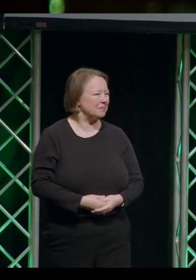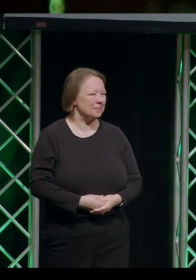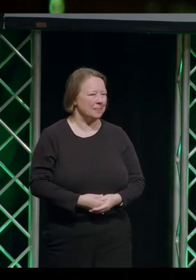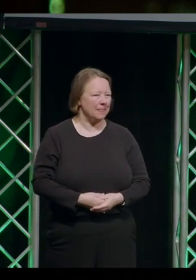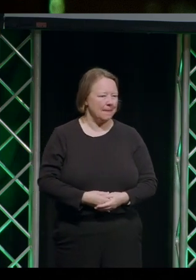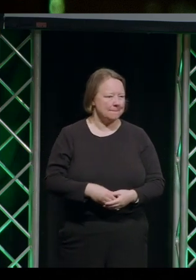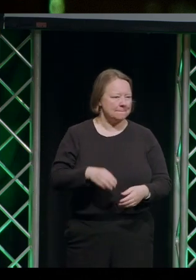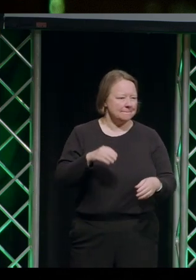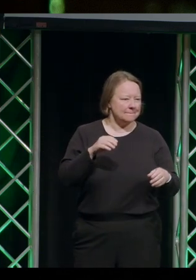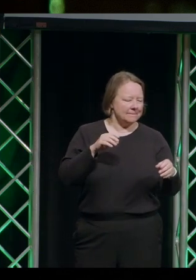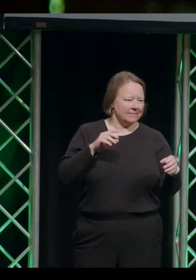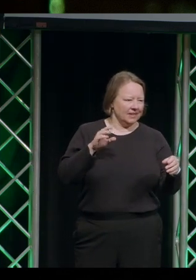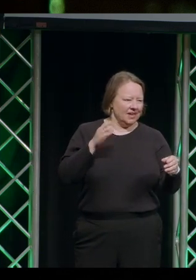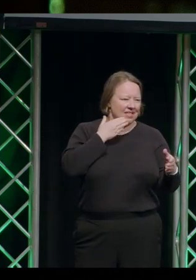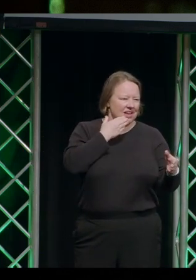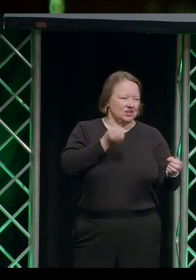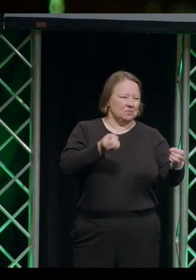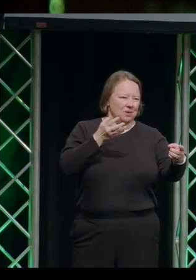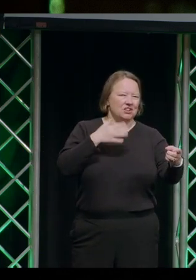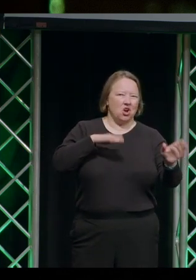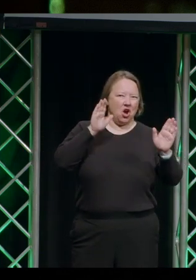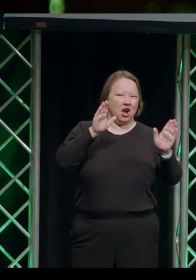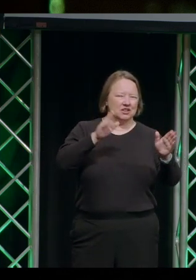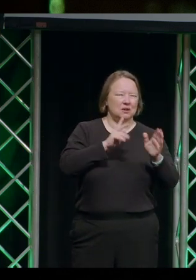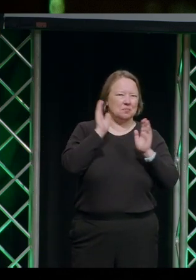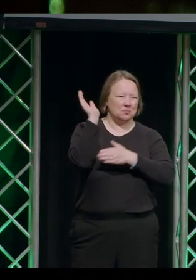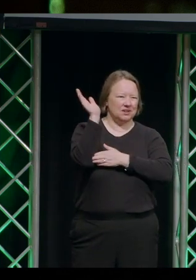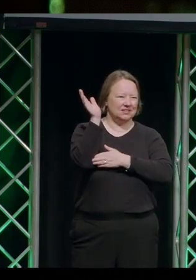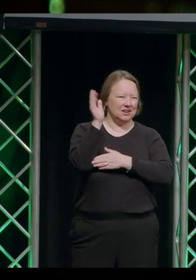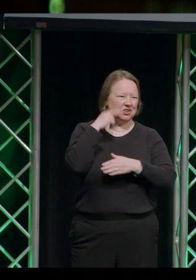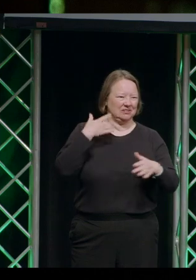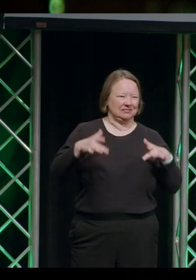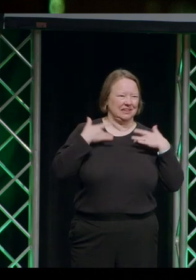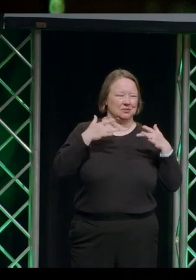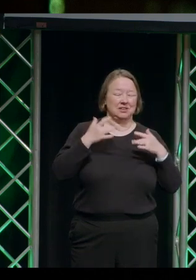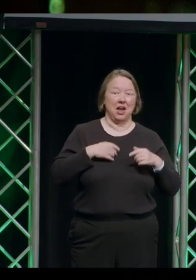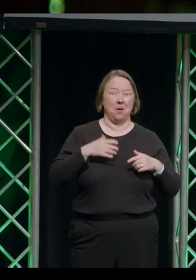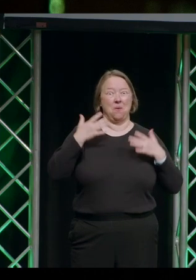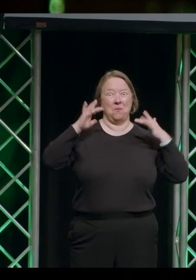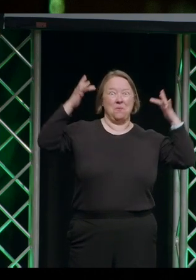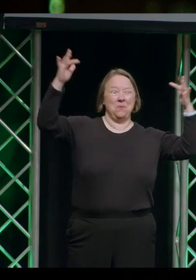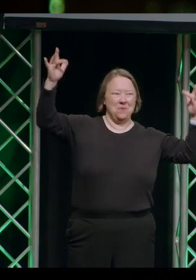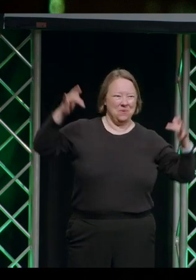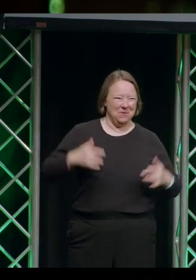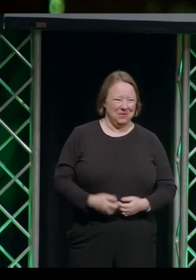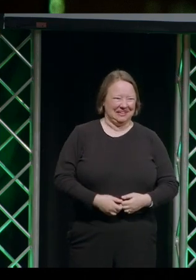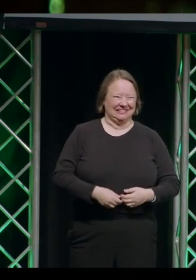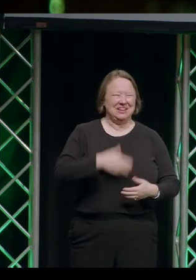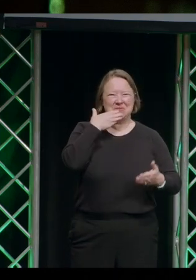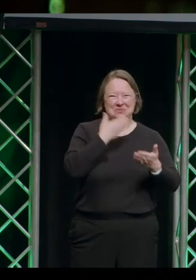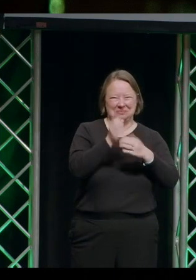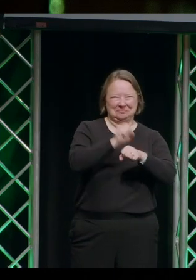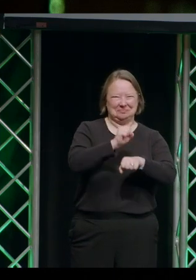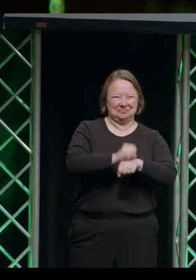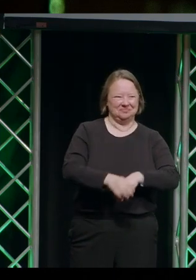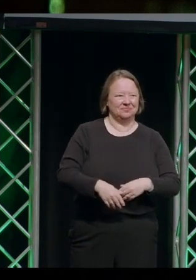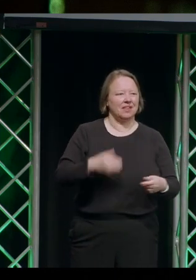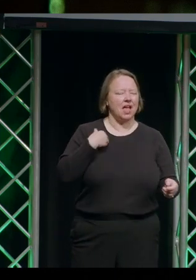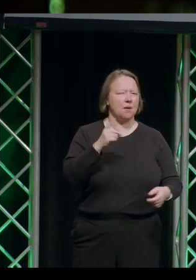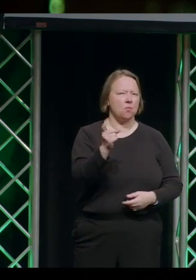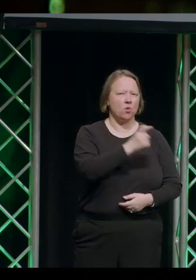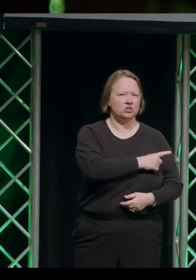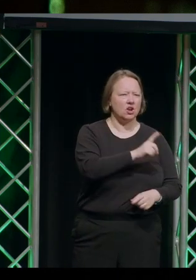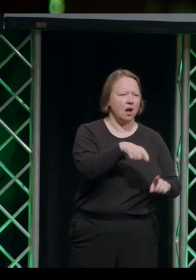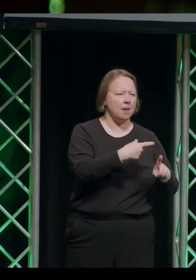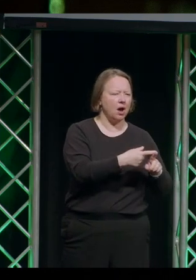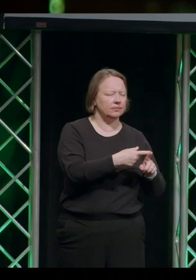Hakim, thank you so much. This was an awesome presentation. Your enthusiasm is like, phew, filled the room. So well done. I have a question about